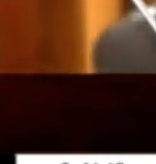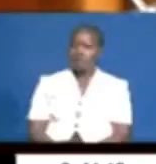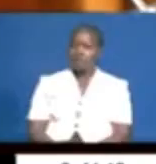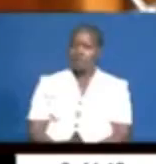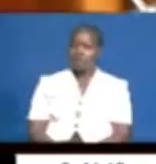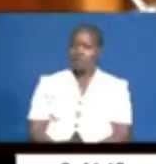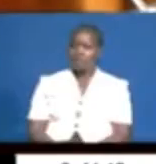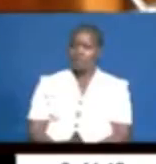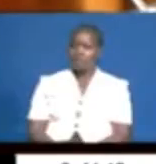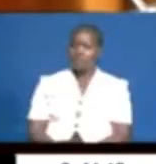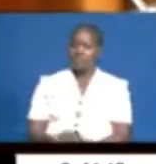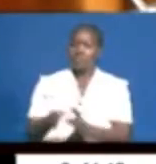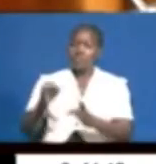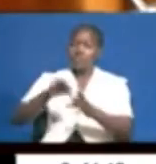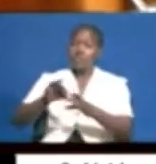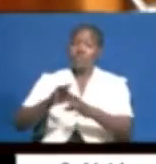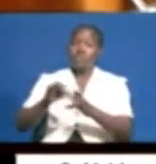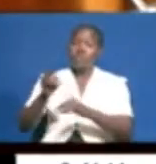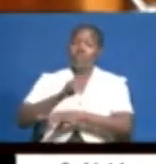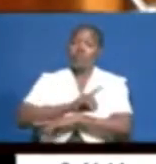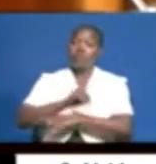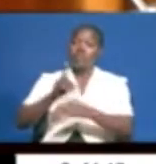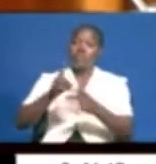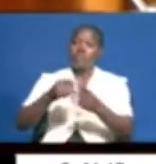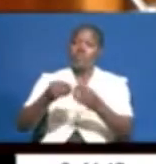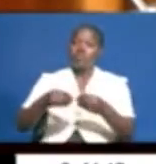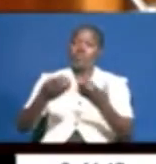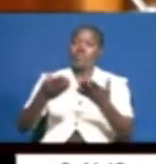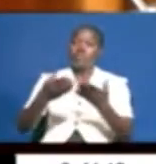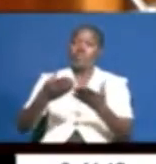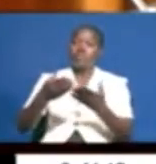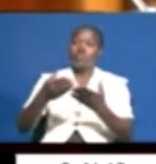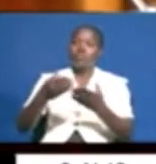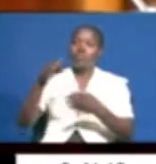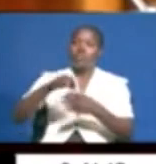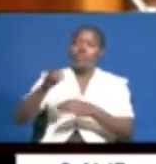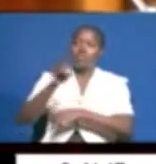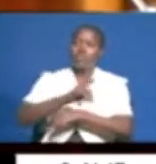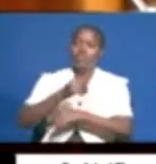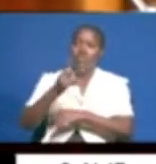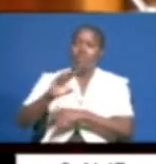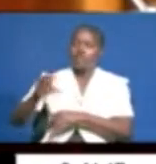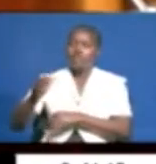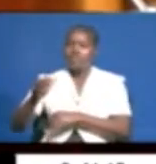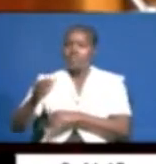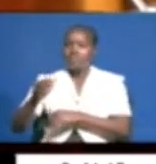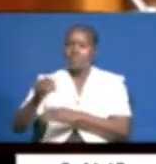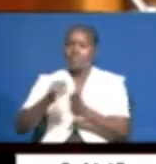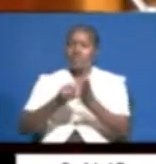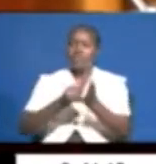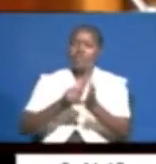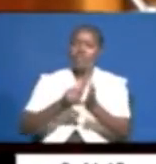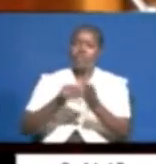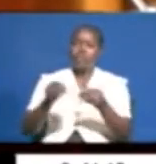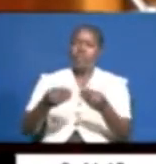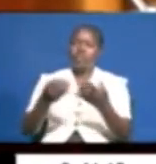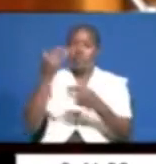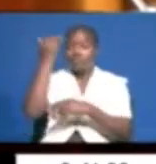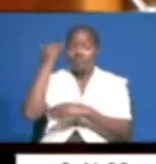are put in the polling day diary, PSD. I have provided the polling day diary for 2 of the constituencies to just give the court